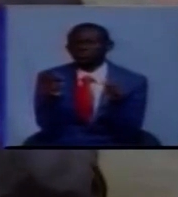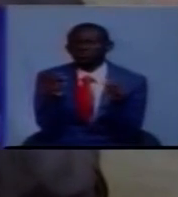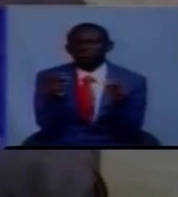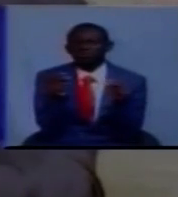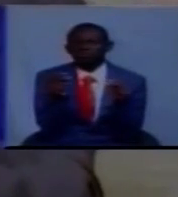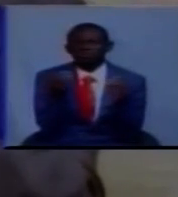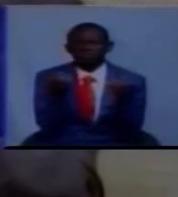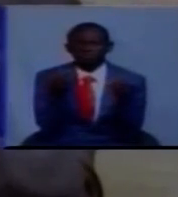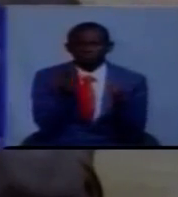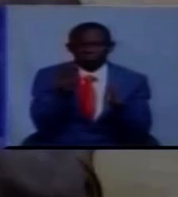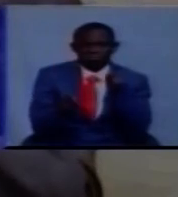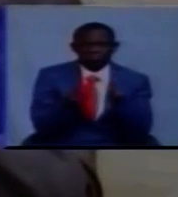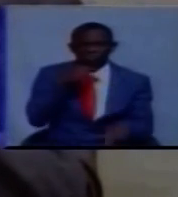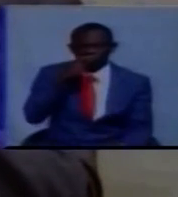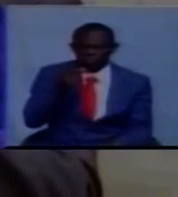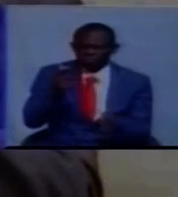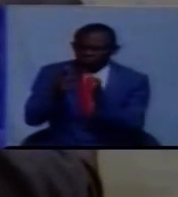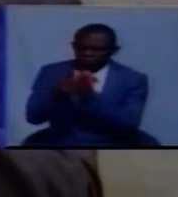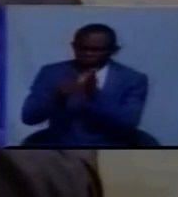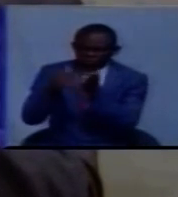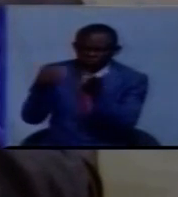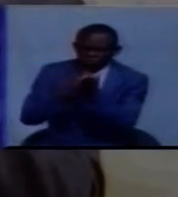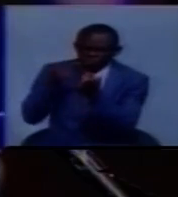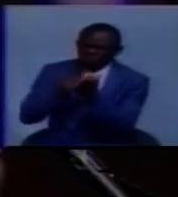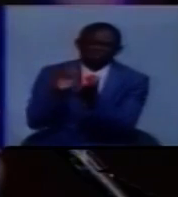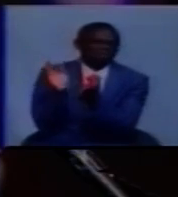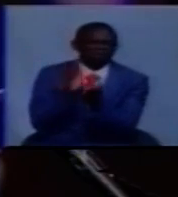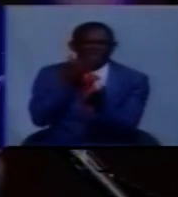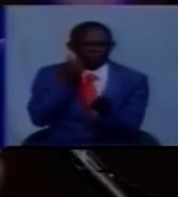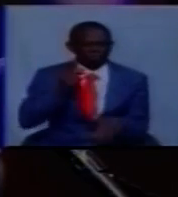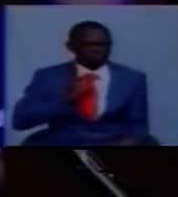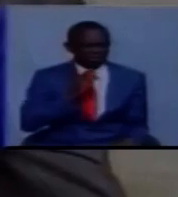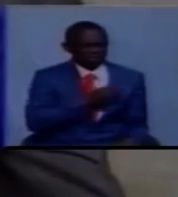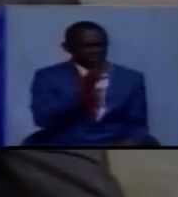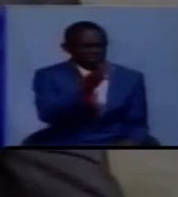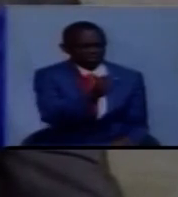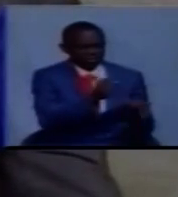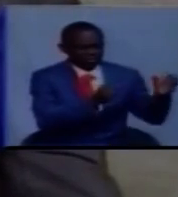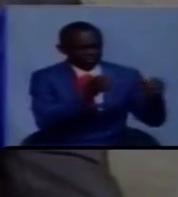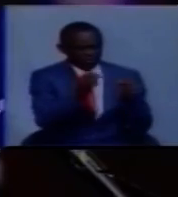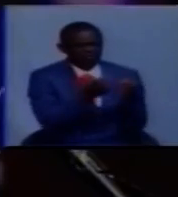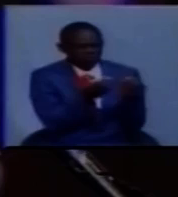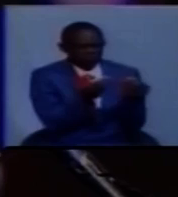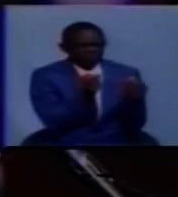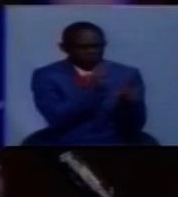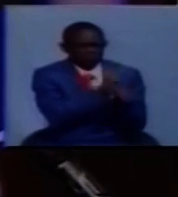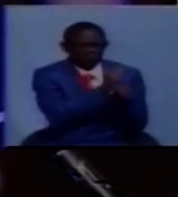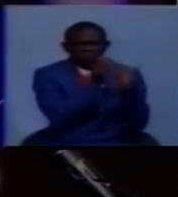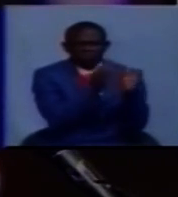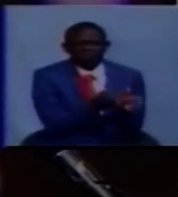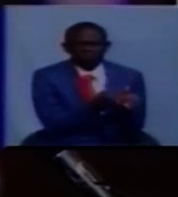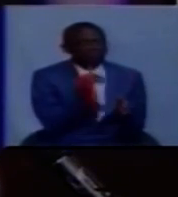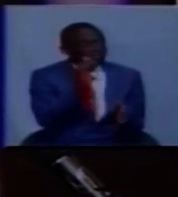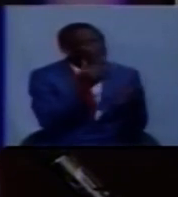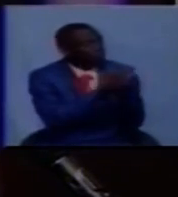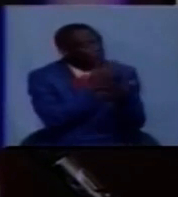are going to employ a few people and other things. I don't agree. Definitely be scared of government taking them to court and probably even people they employ